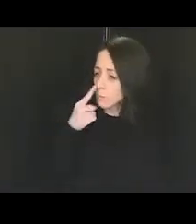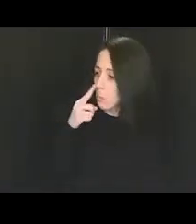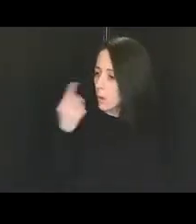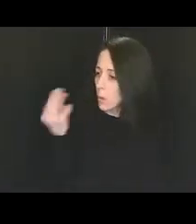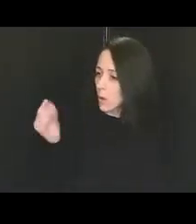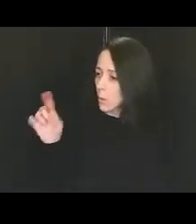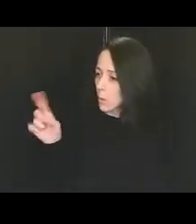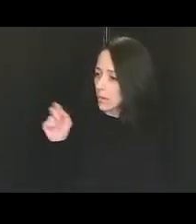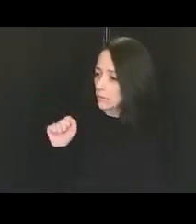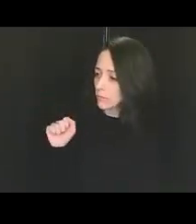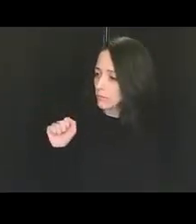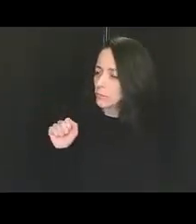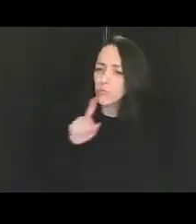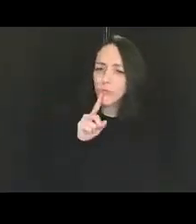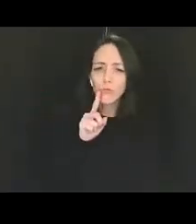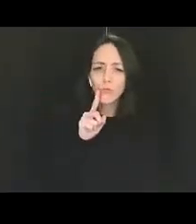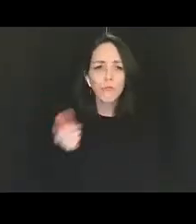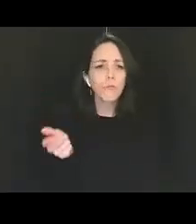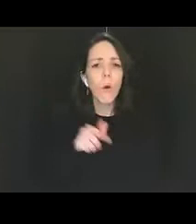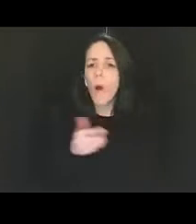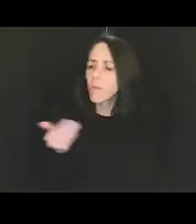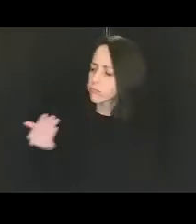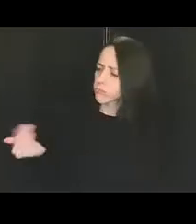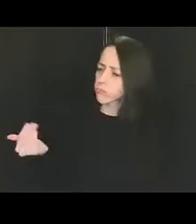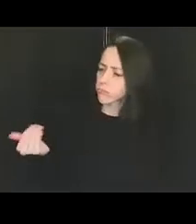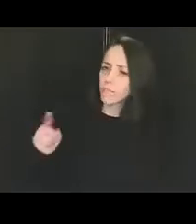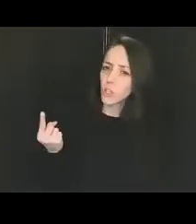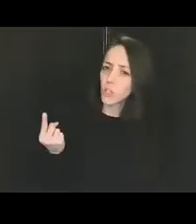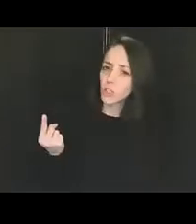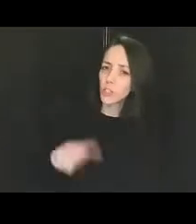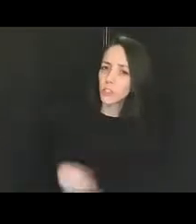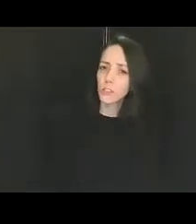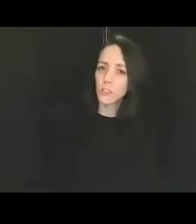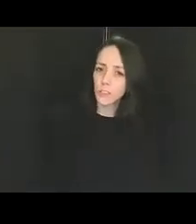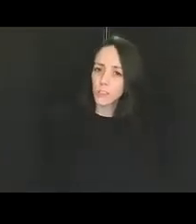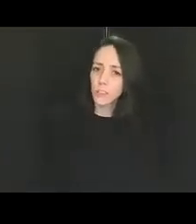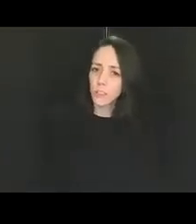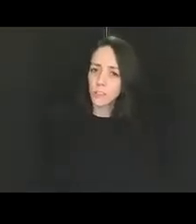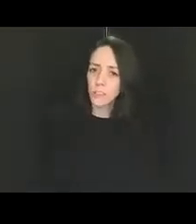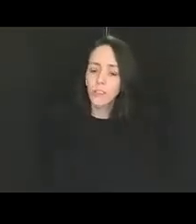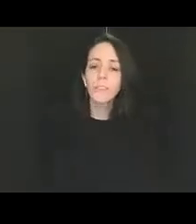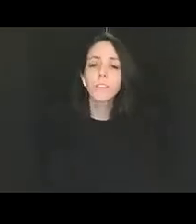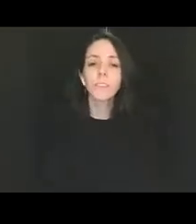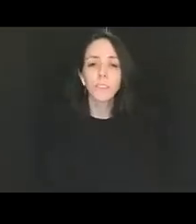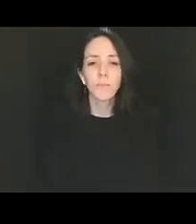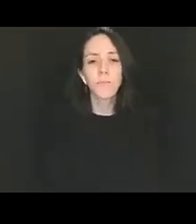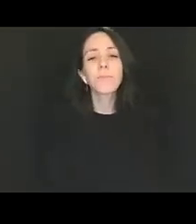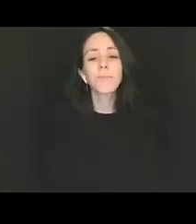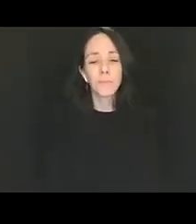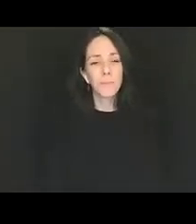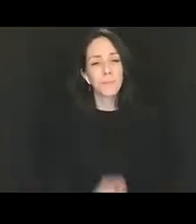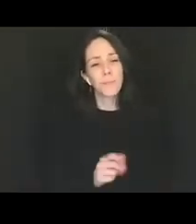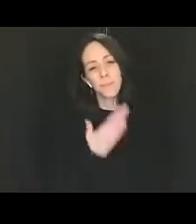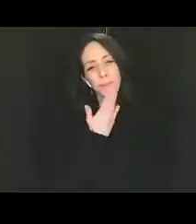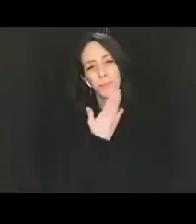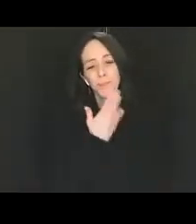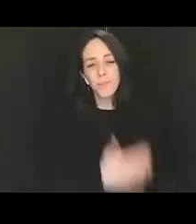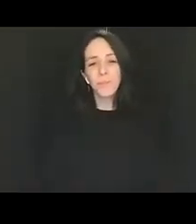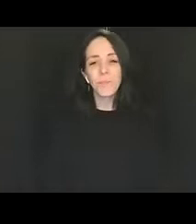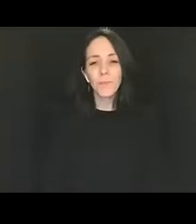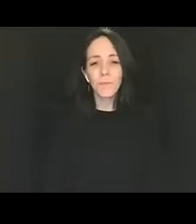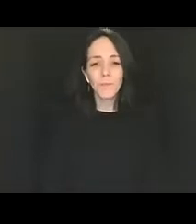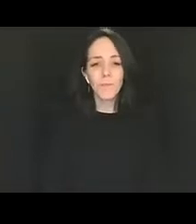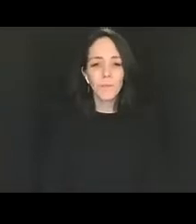Michael's question first? Yes. Let her go ahead first. Okay. Go ahead, Okay. Nasia. Okay, thank you. I